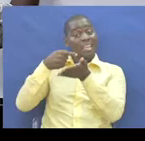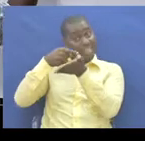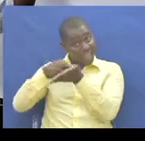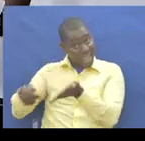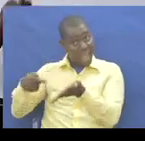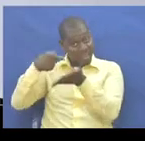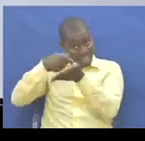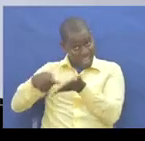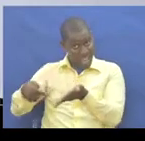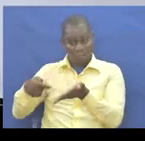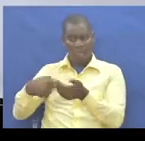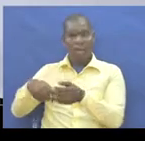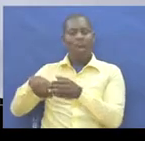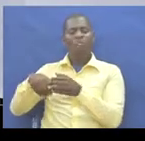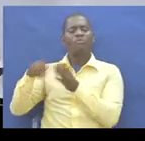N,